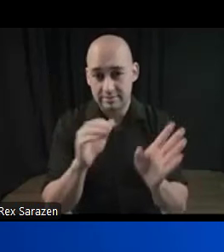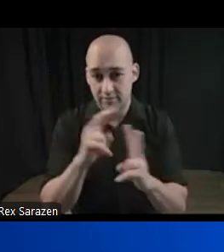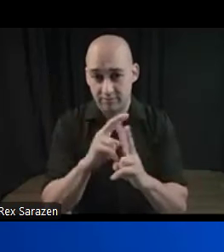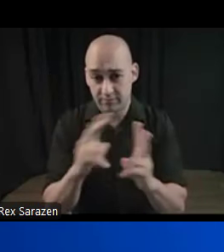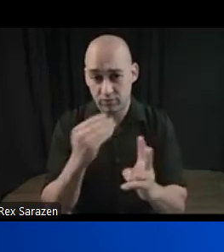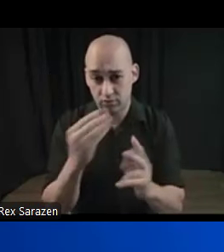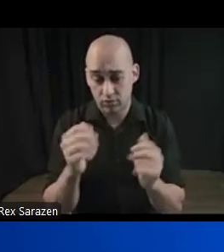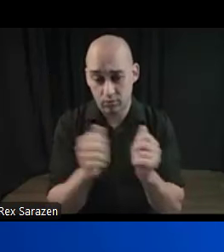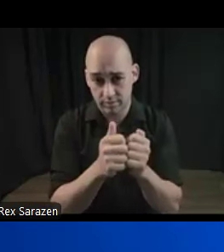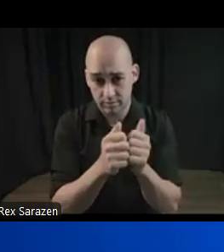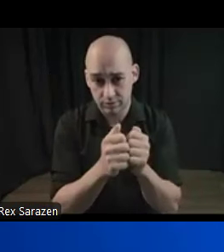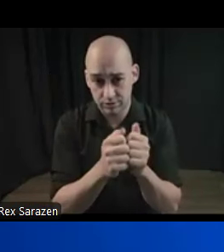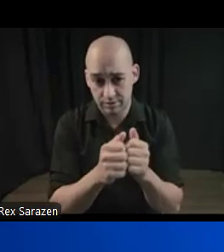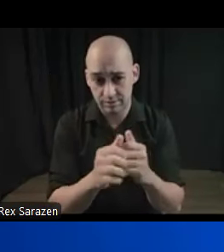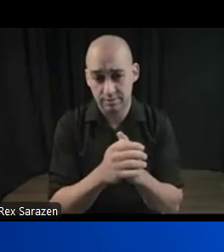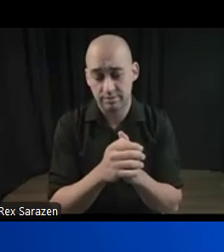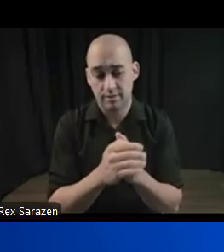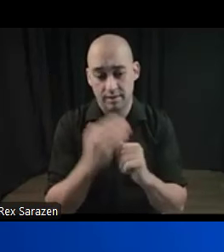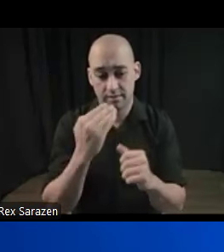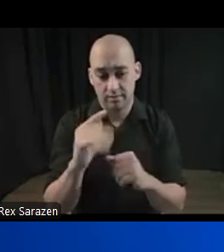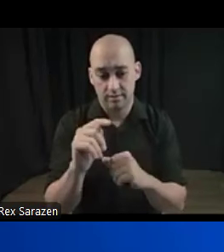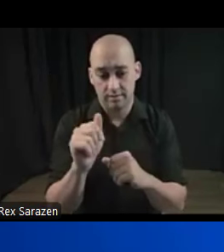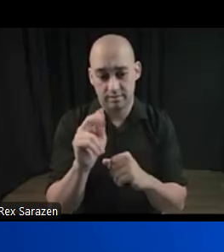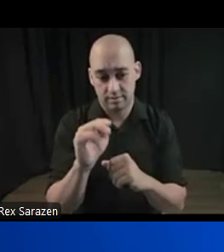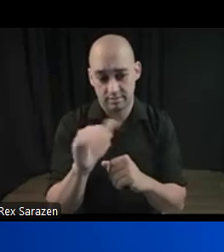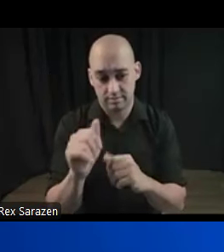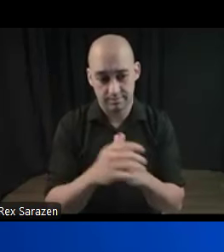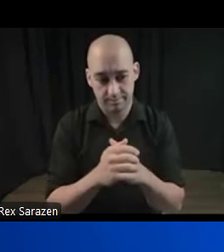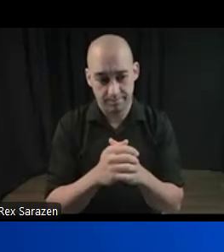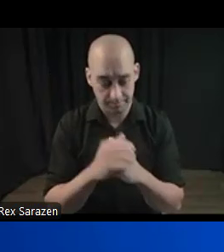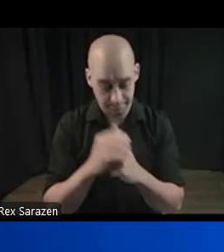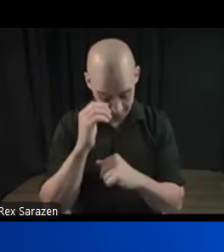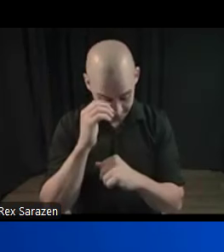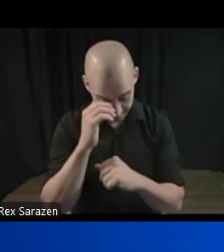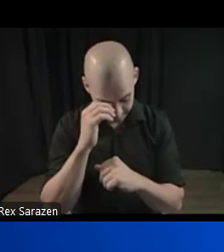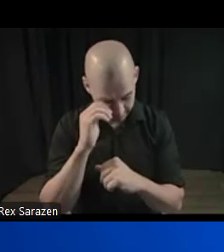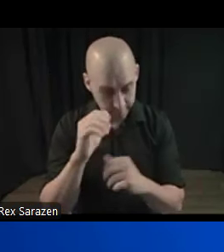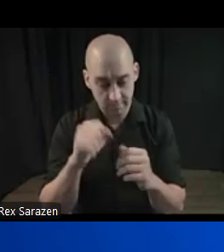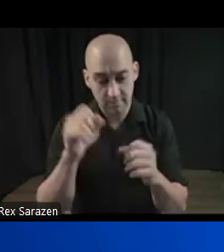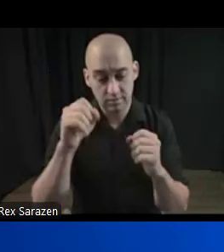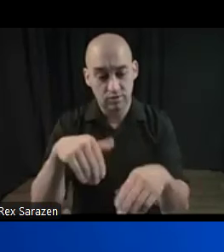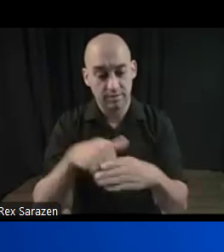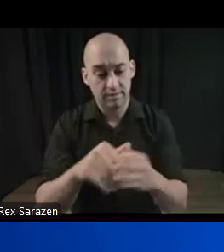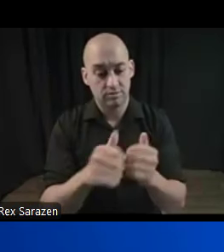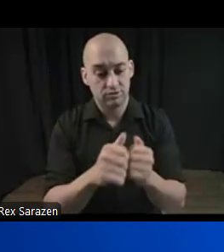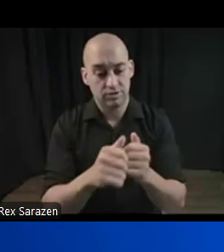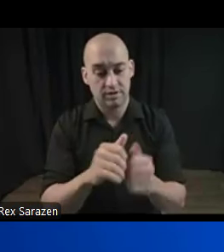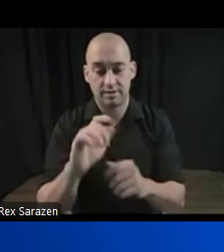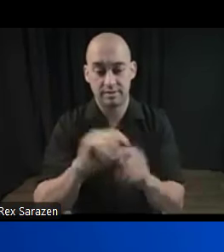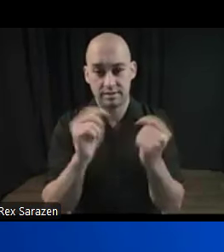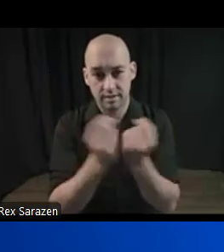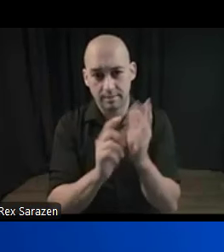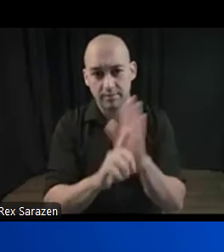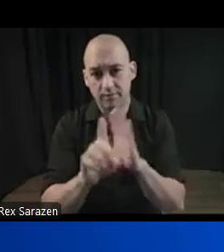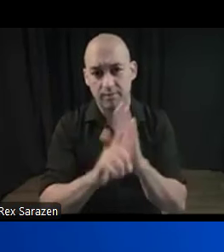Thanks, Tanya, for backing me up on that flyer. I can drop in the chat. The team has also developed a